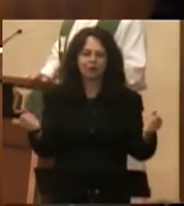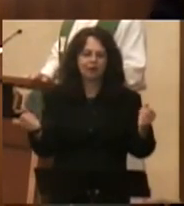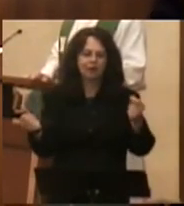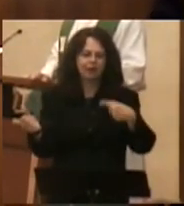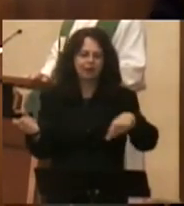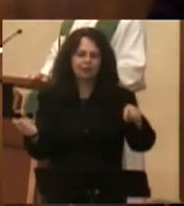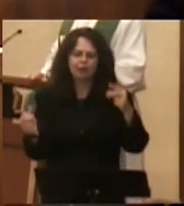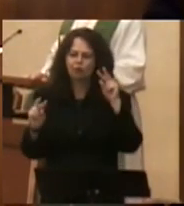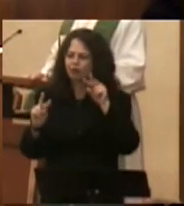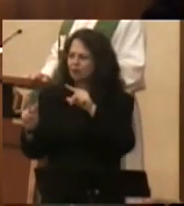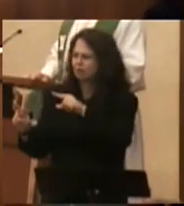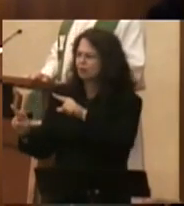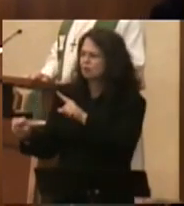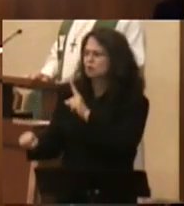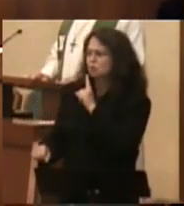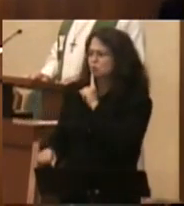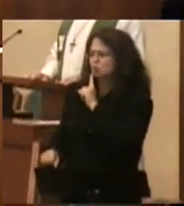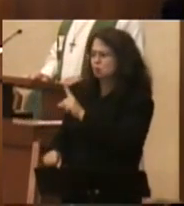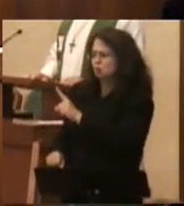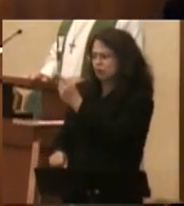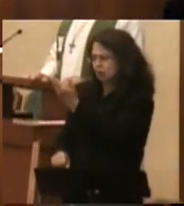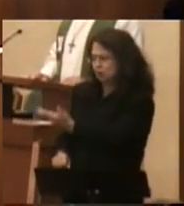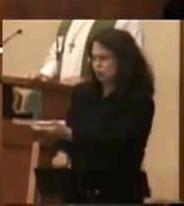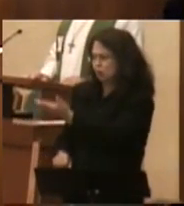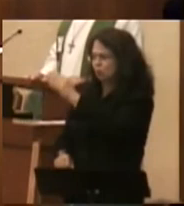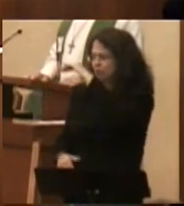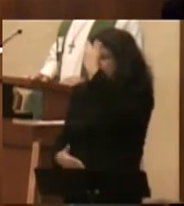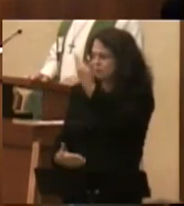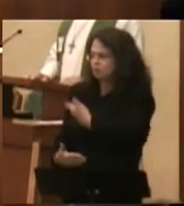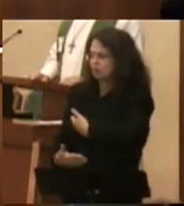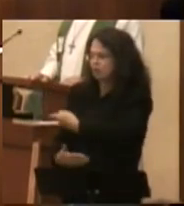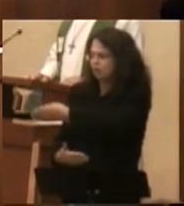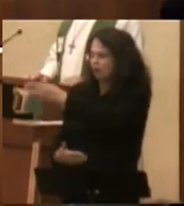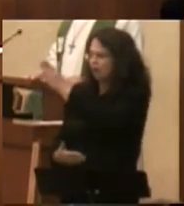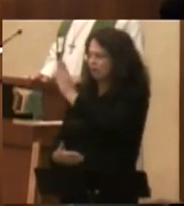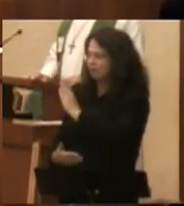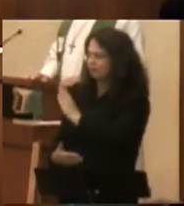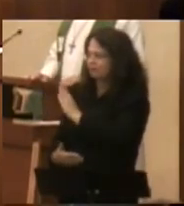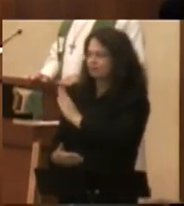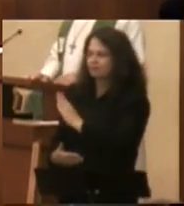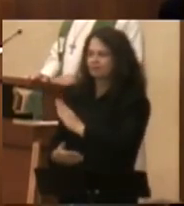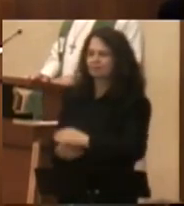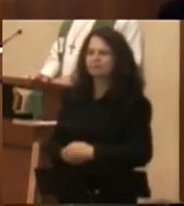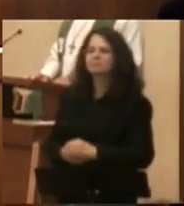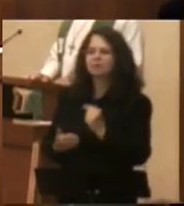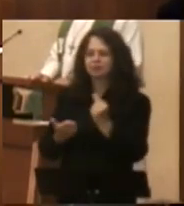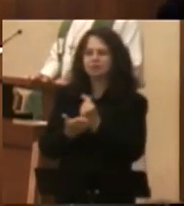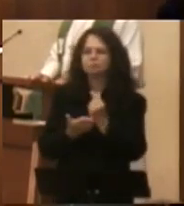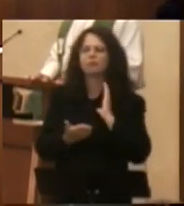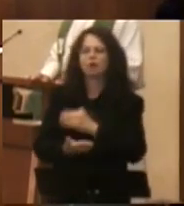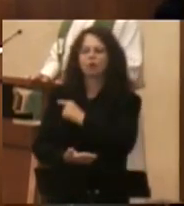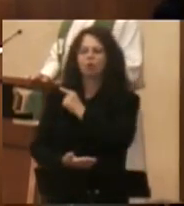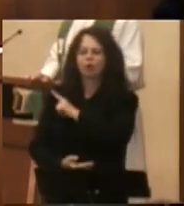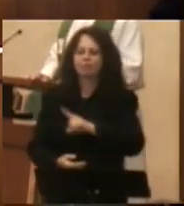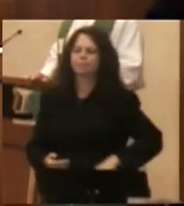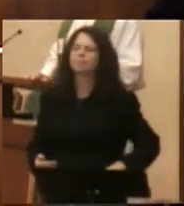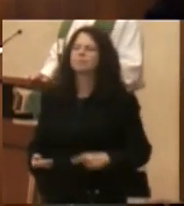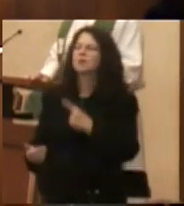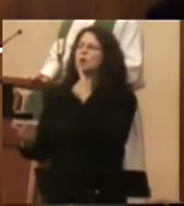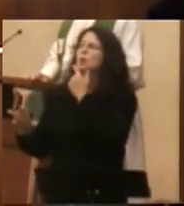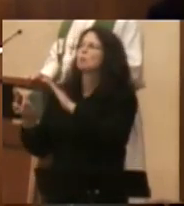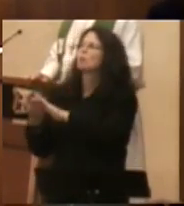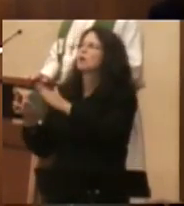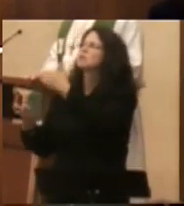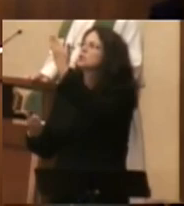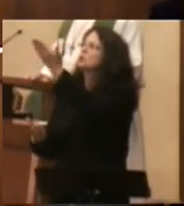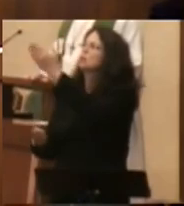"Truly, you are the Son of God." The Gospel of our Lord.